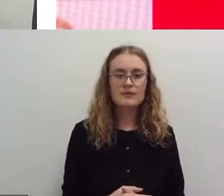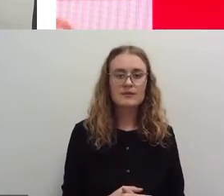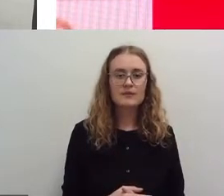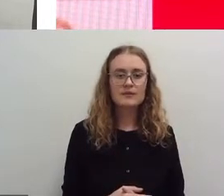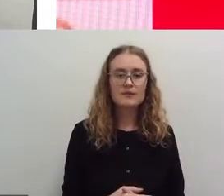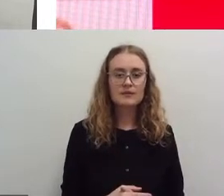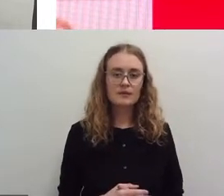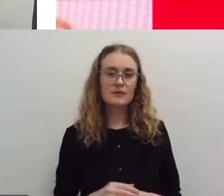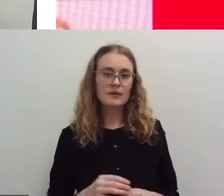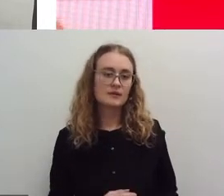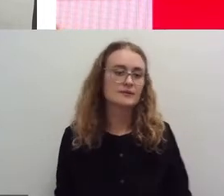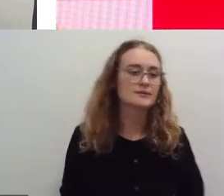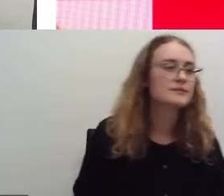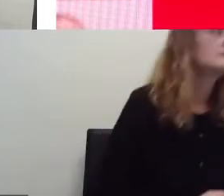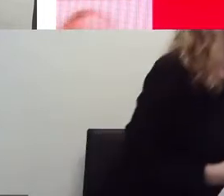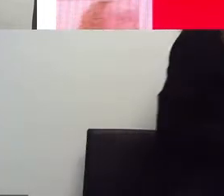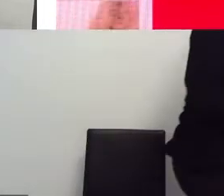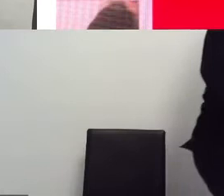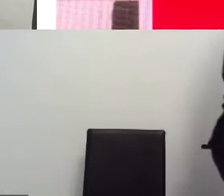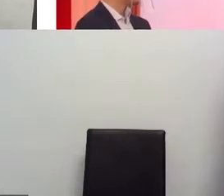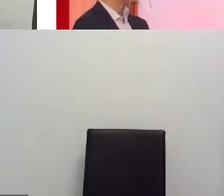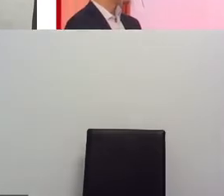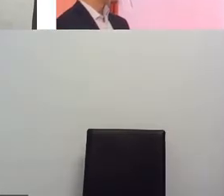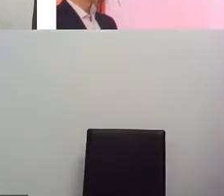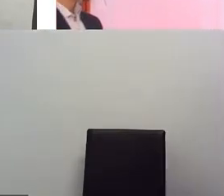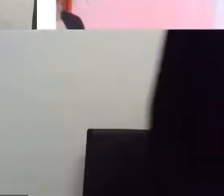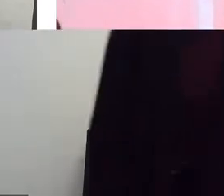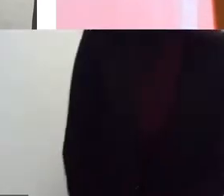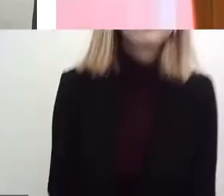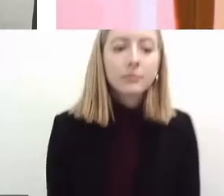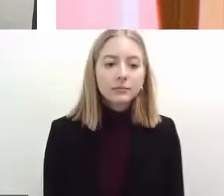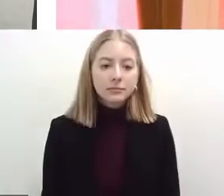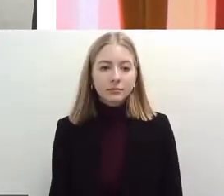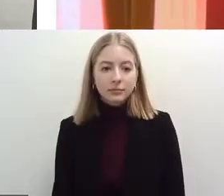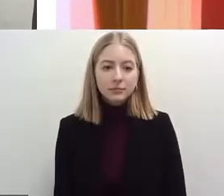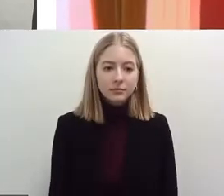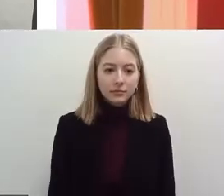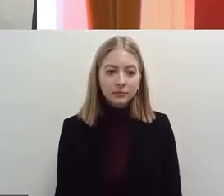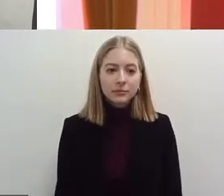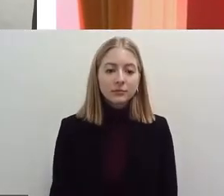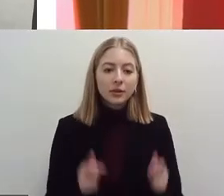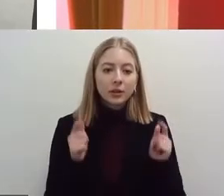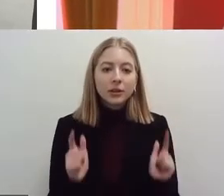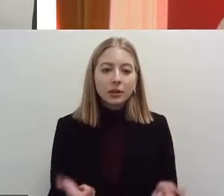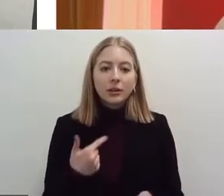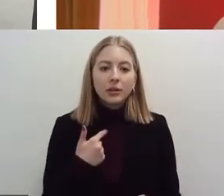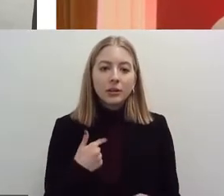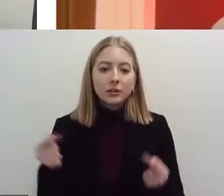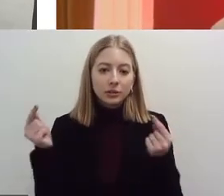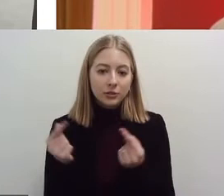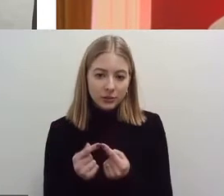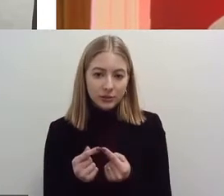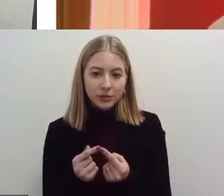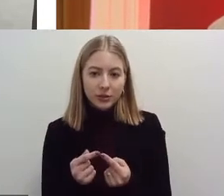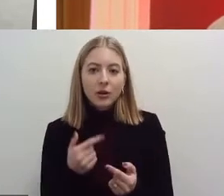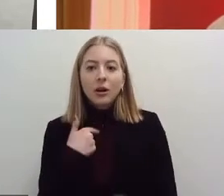So I actually agree with Emily a lot. I think that the most important thing when